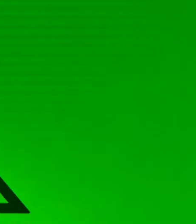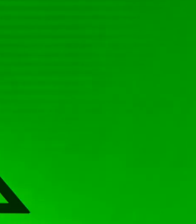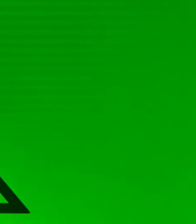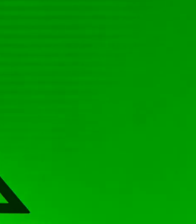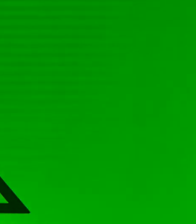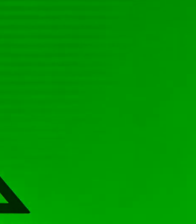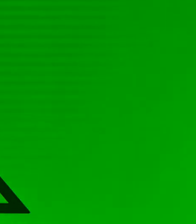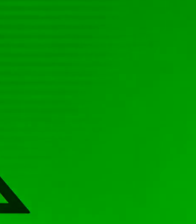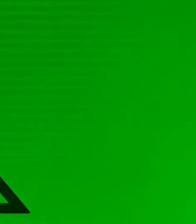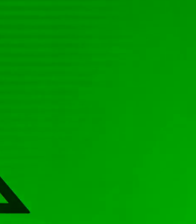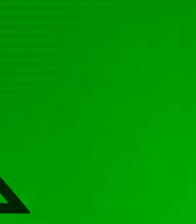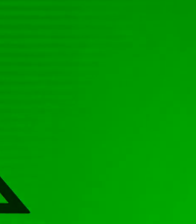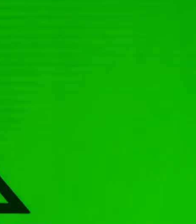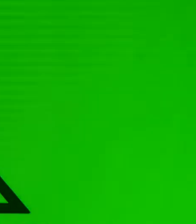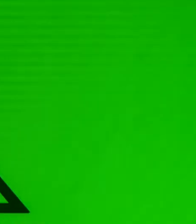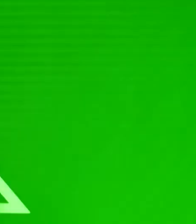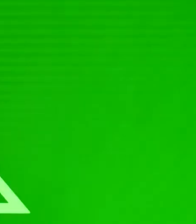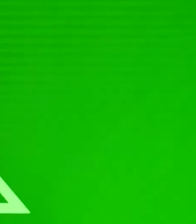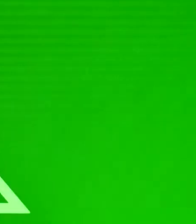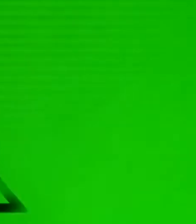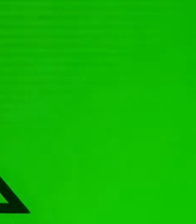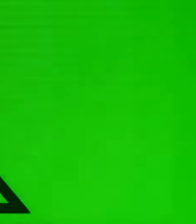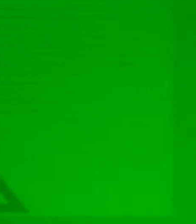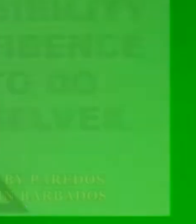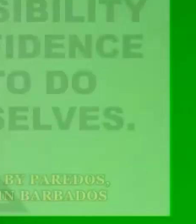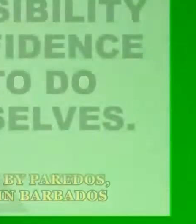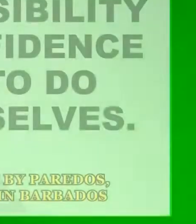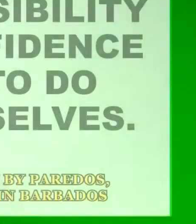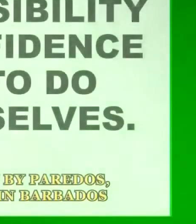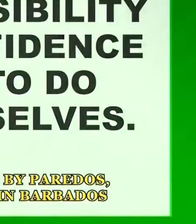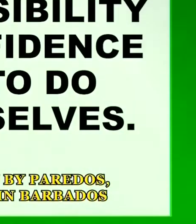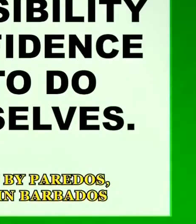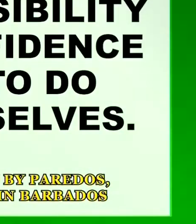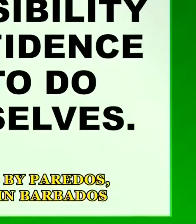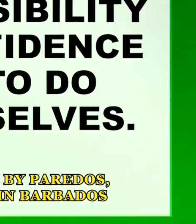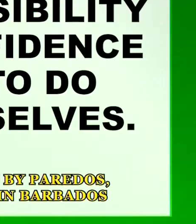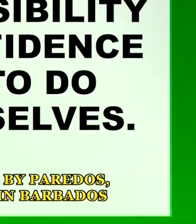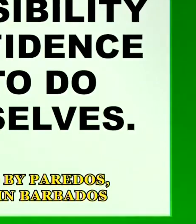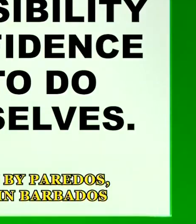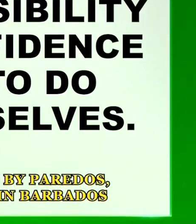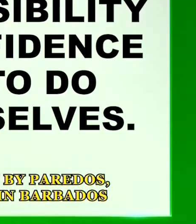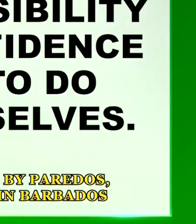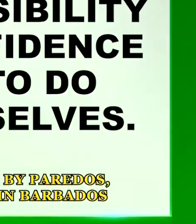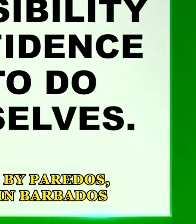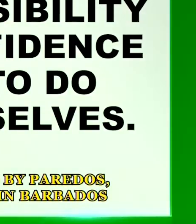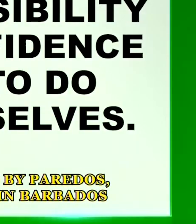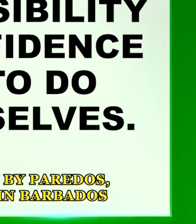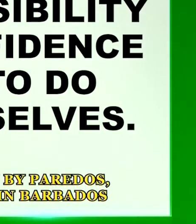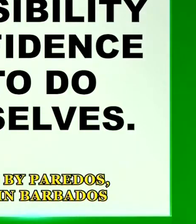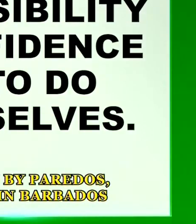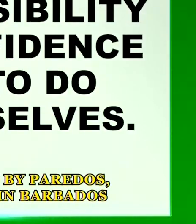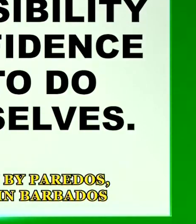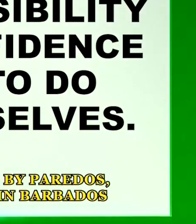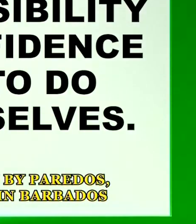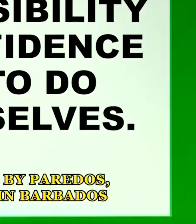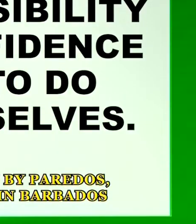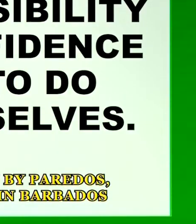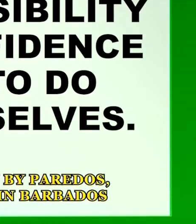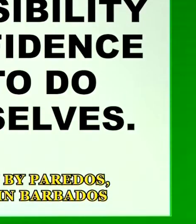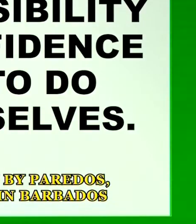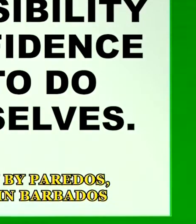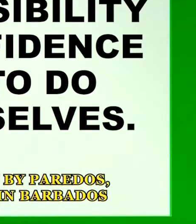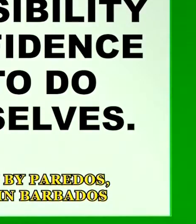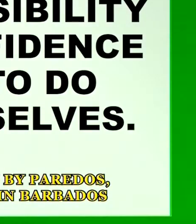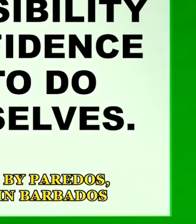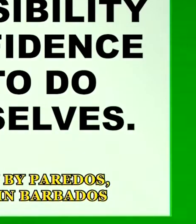Limited. Insurance the way you want it to be. Teaching children personal responsibility builds their confidence as